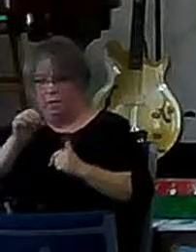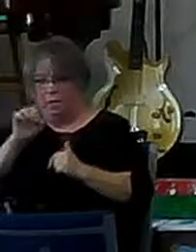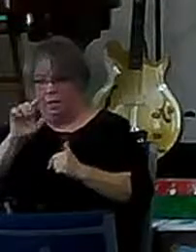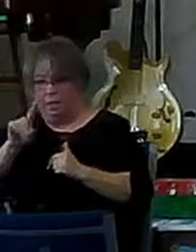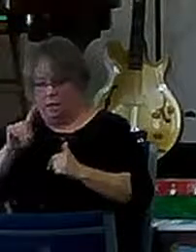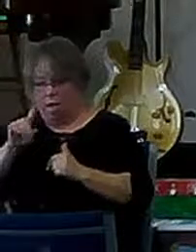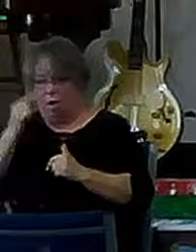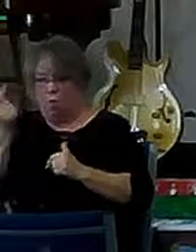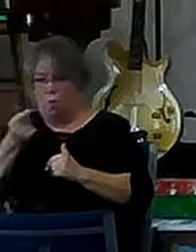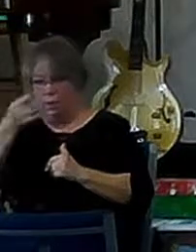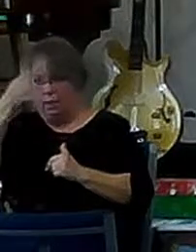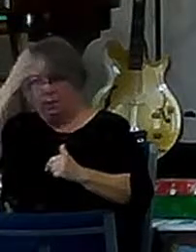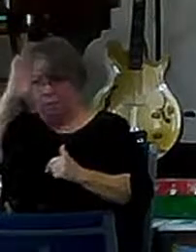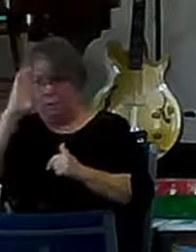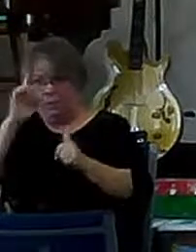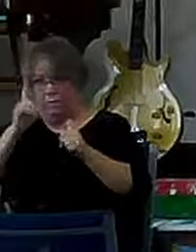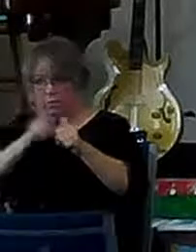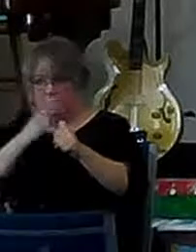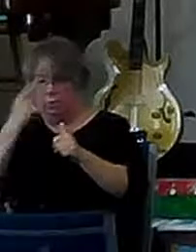enough.